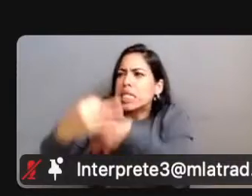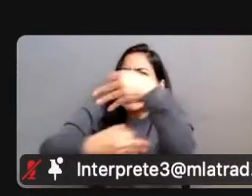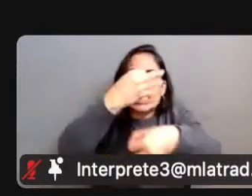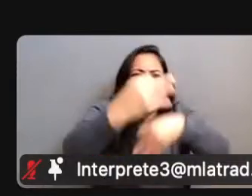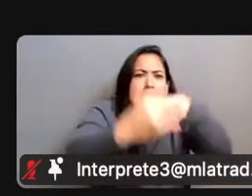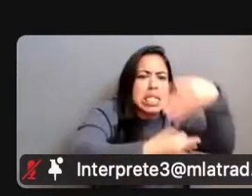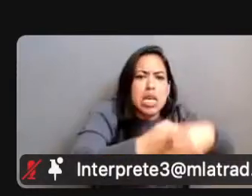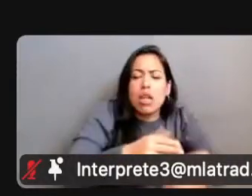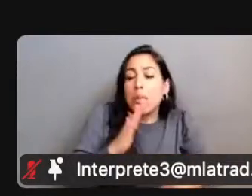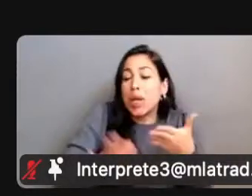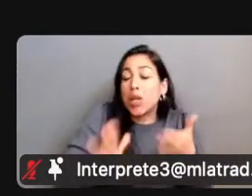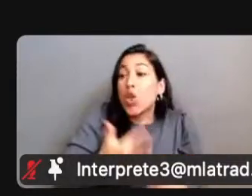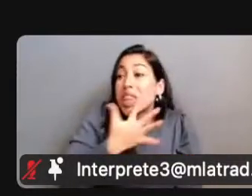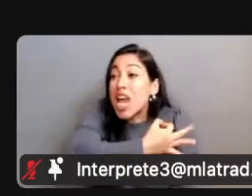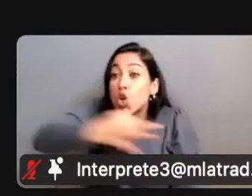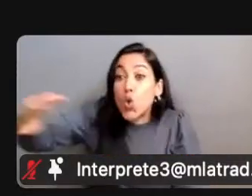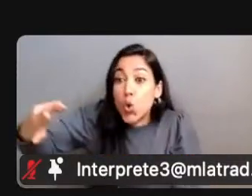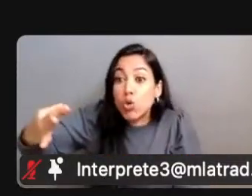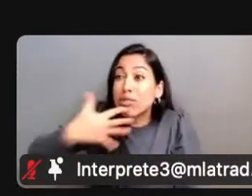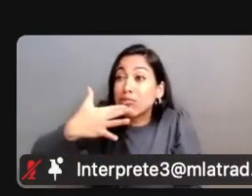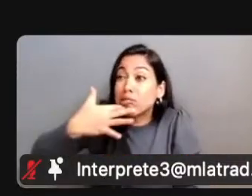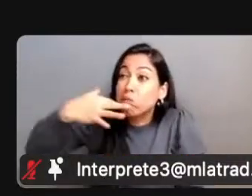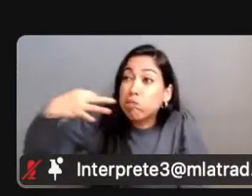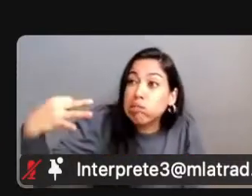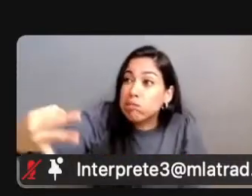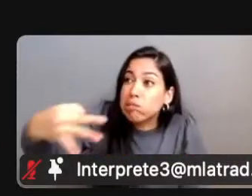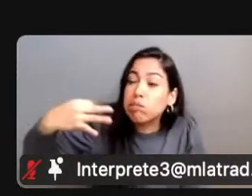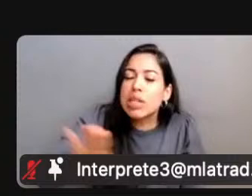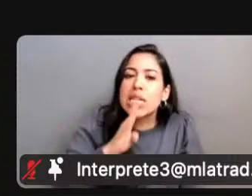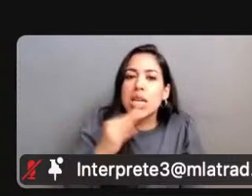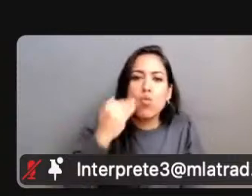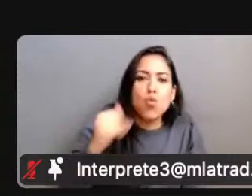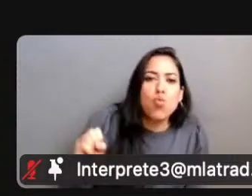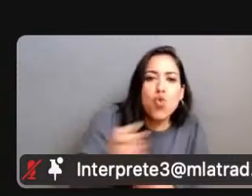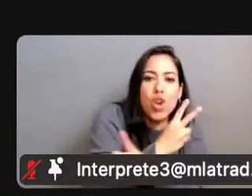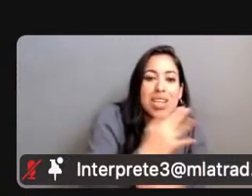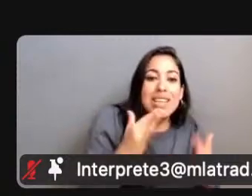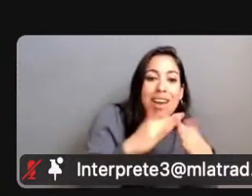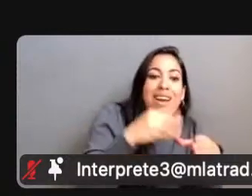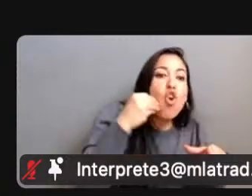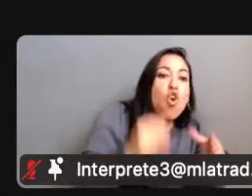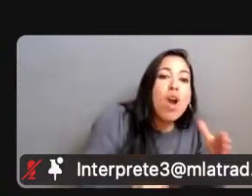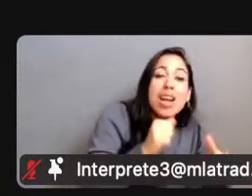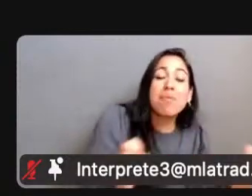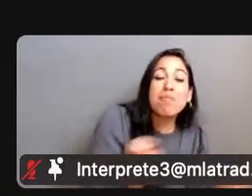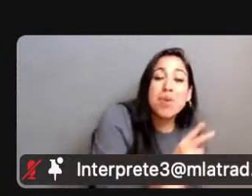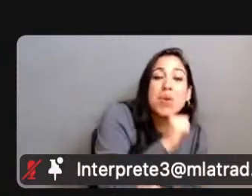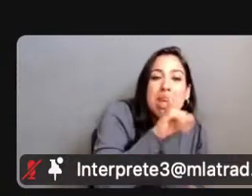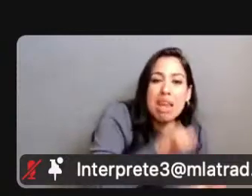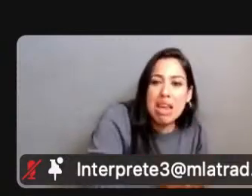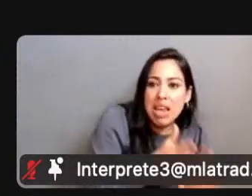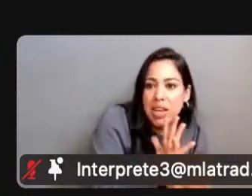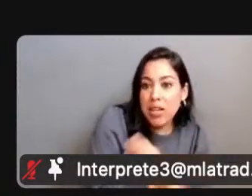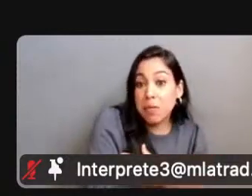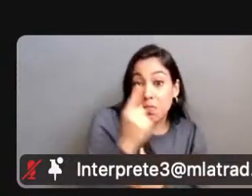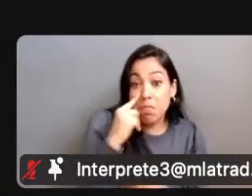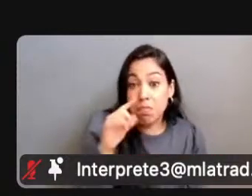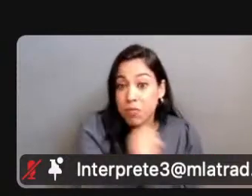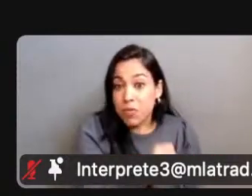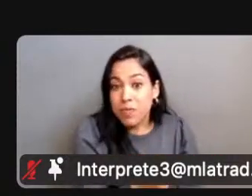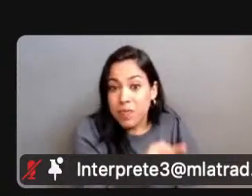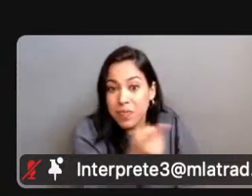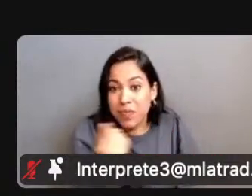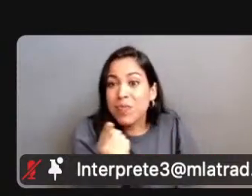the nonsense were increased because of the violences that women were suffering at home. You can